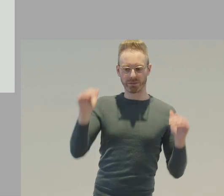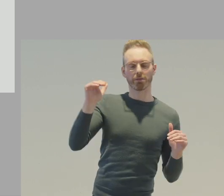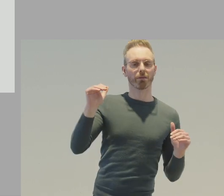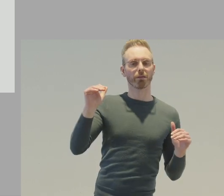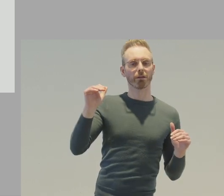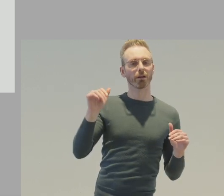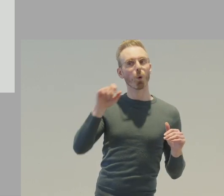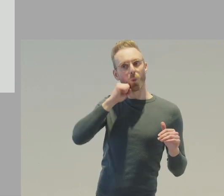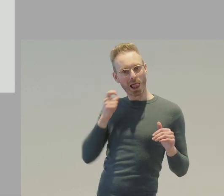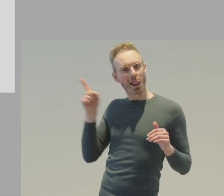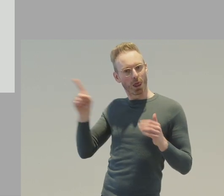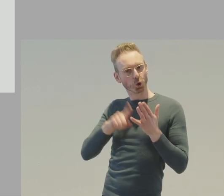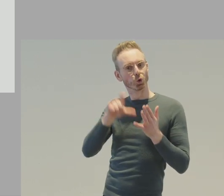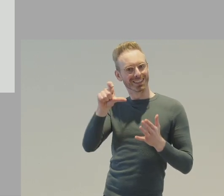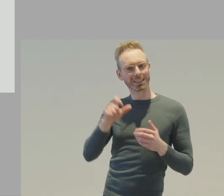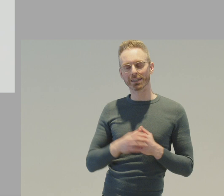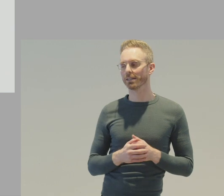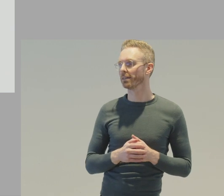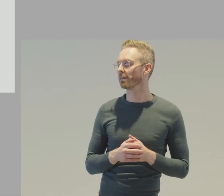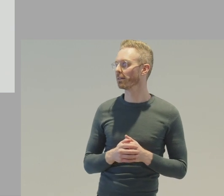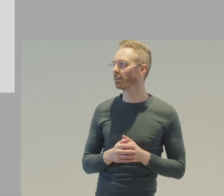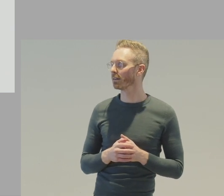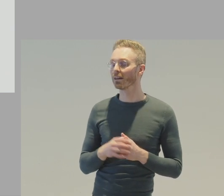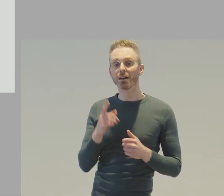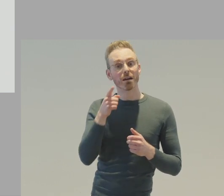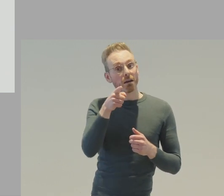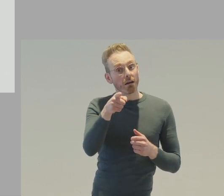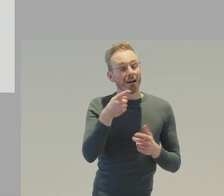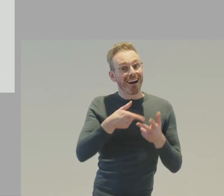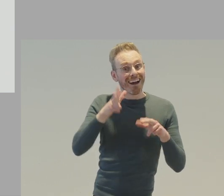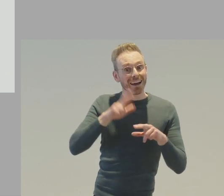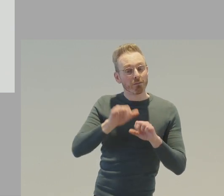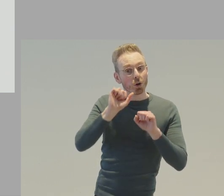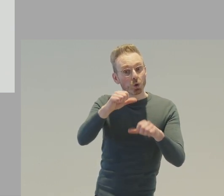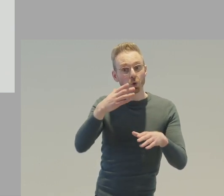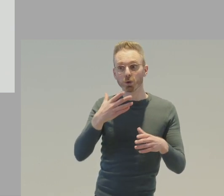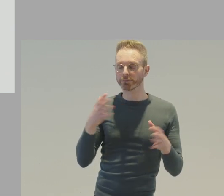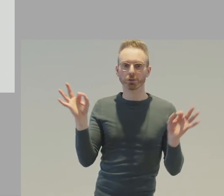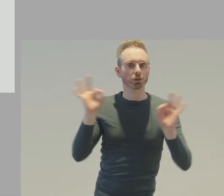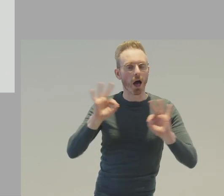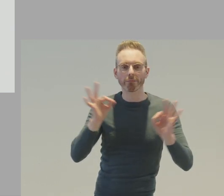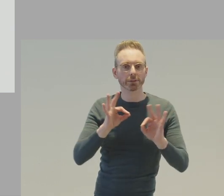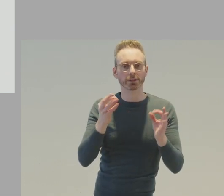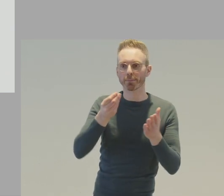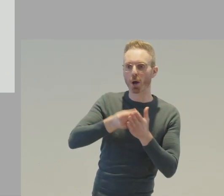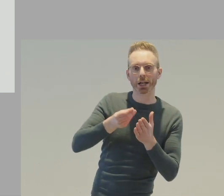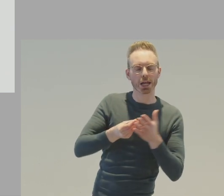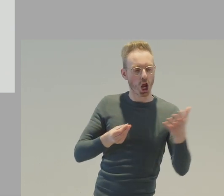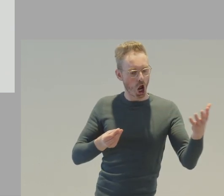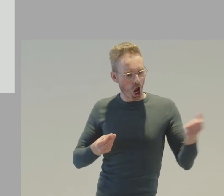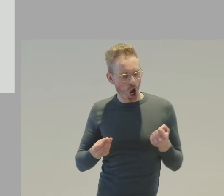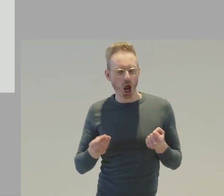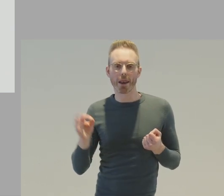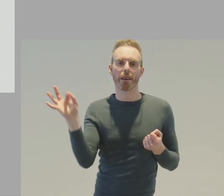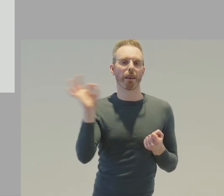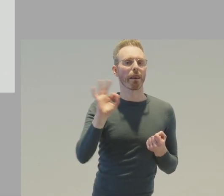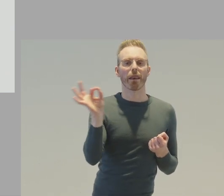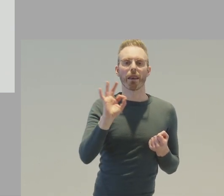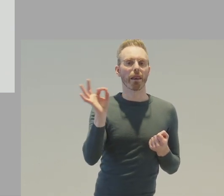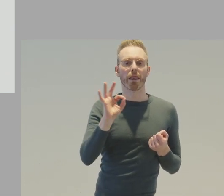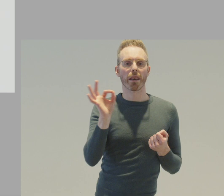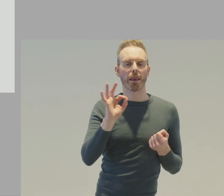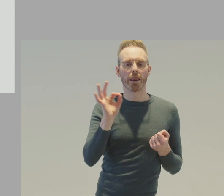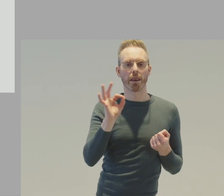If the amount that you get paid reduces to 0, so let's say you earn so much that it's